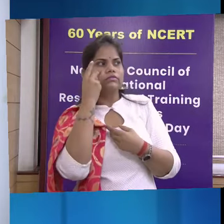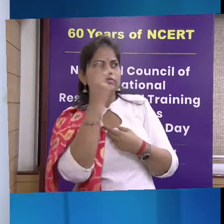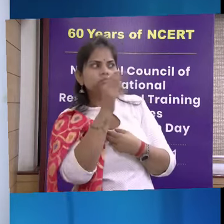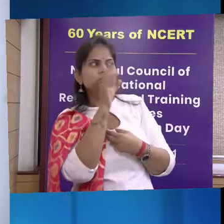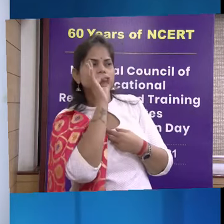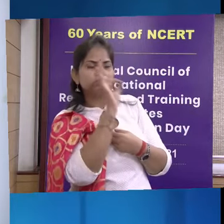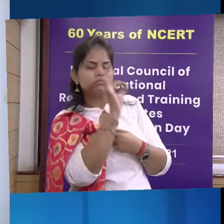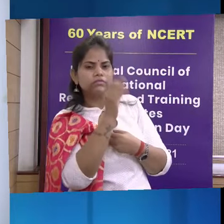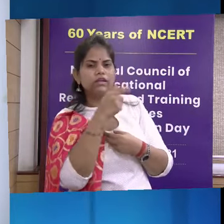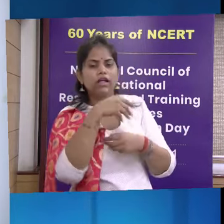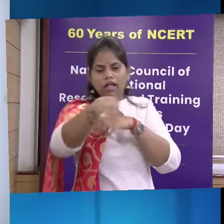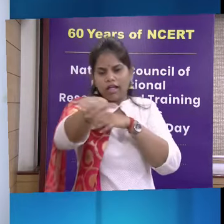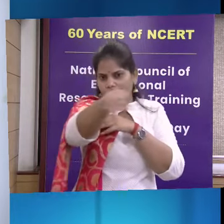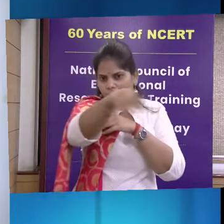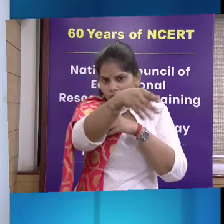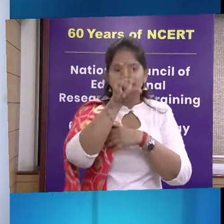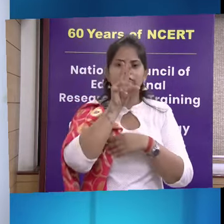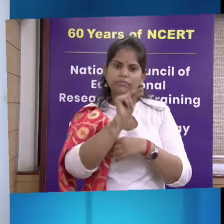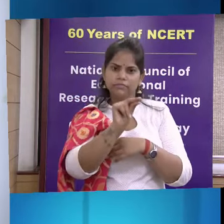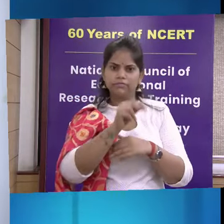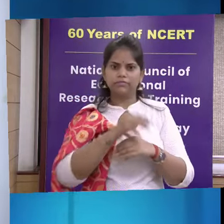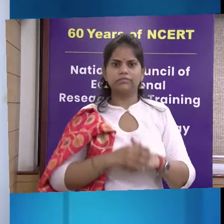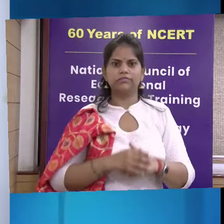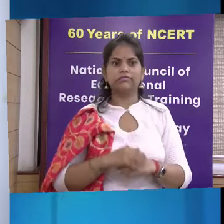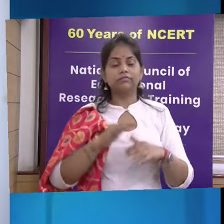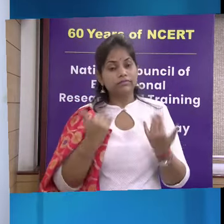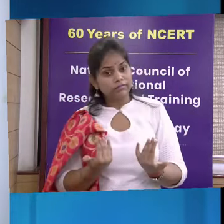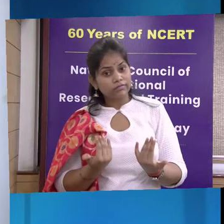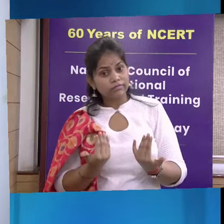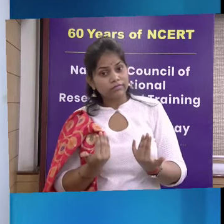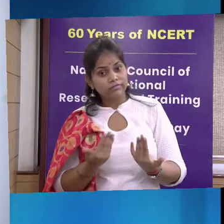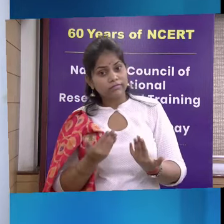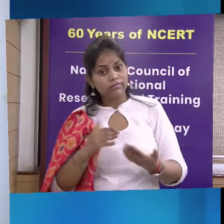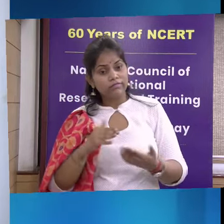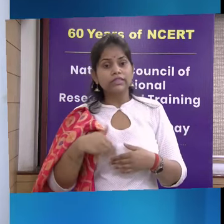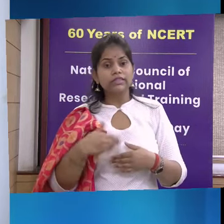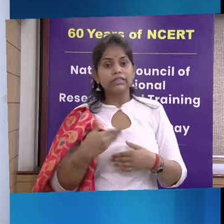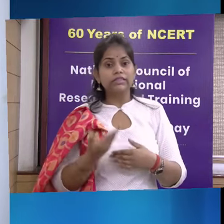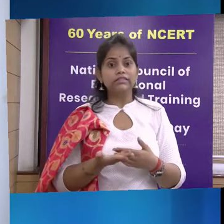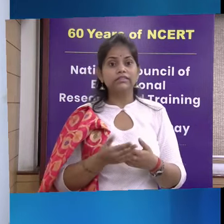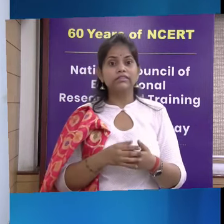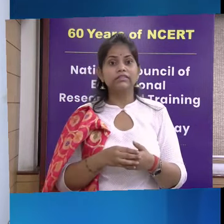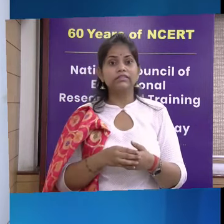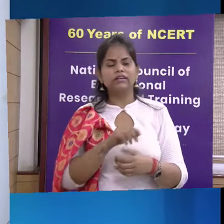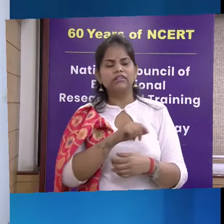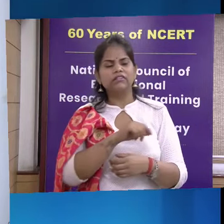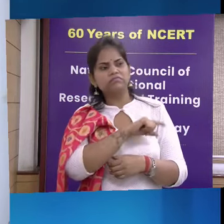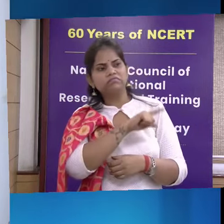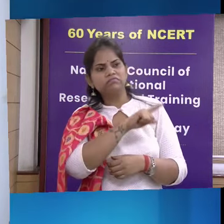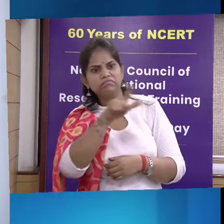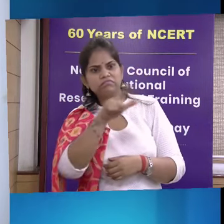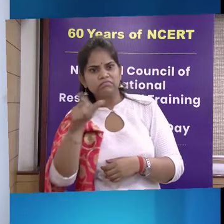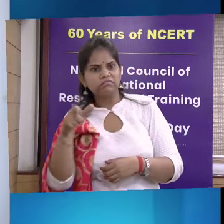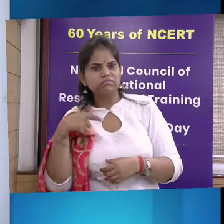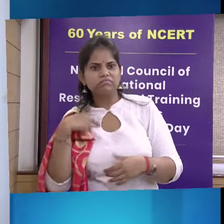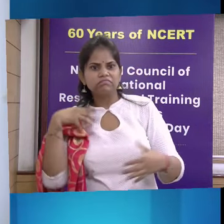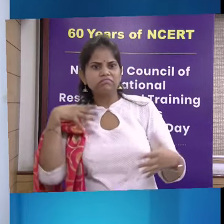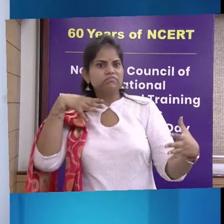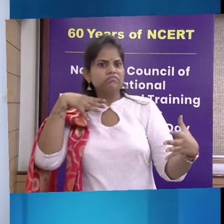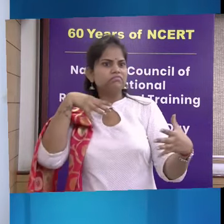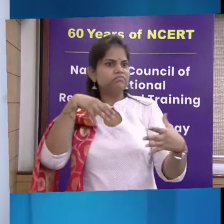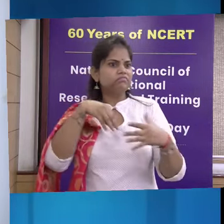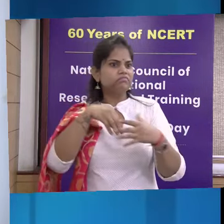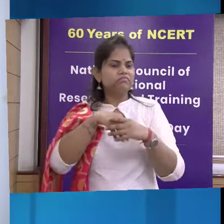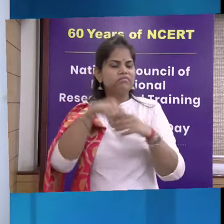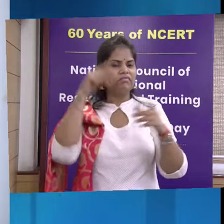said Mr. Elephant. And so it was that none of them would yield. And when